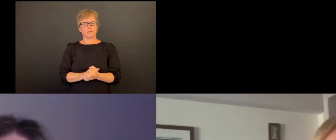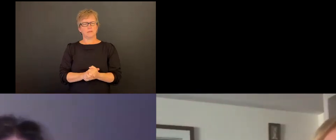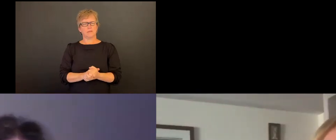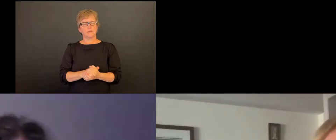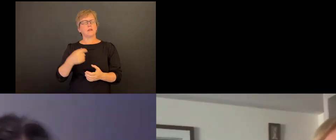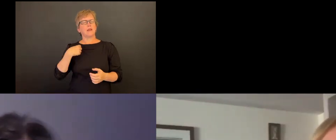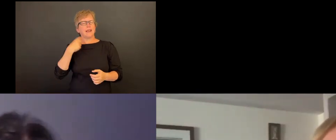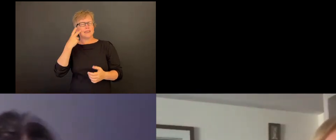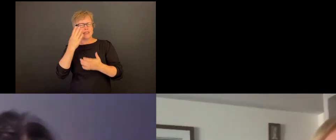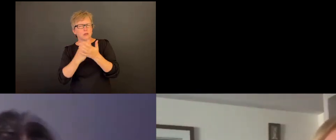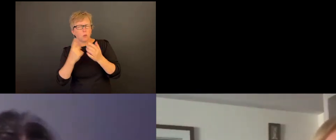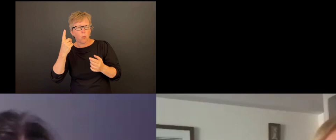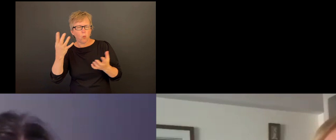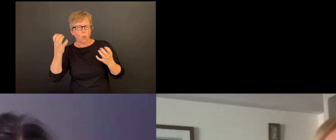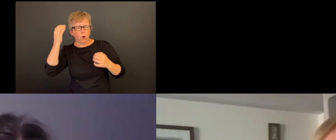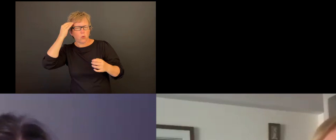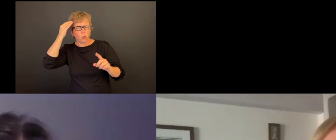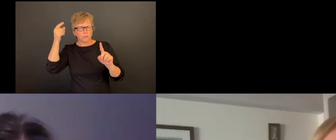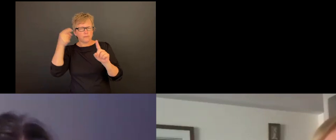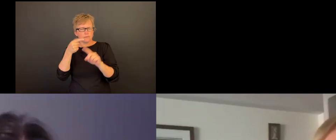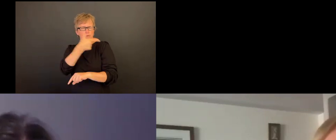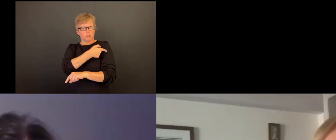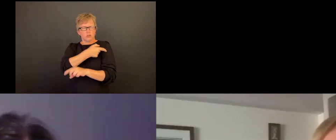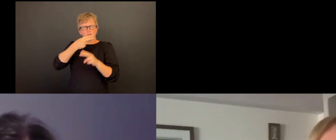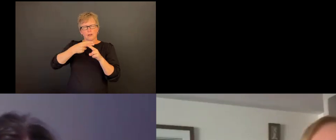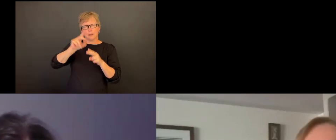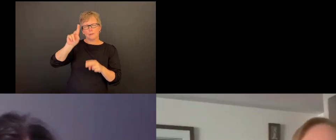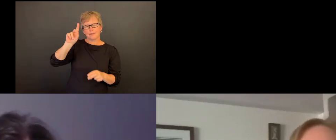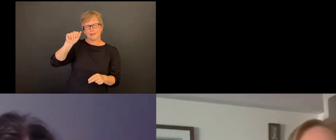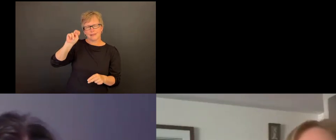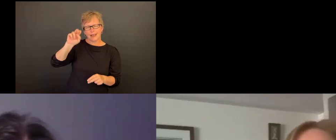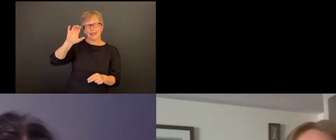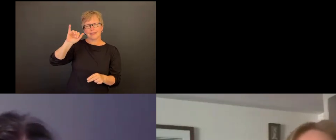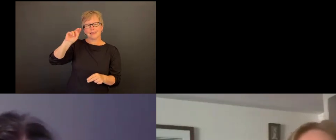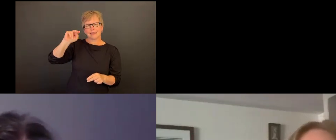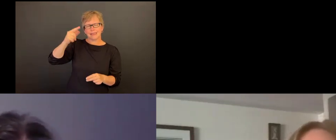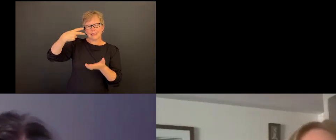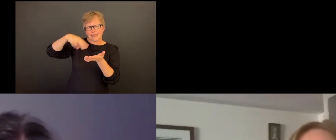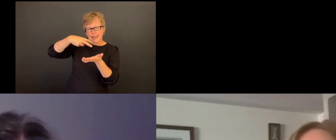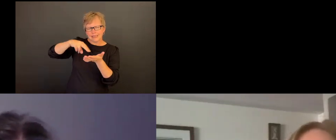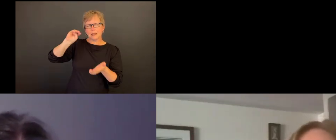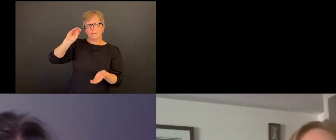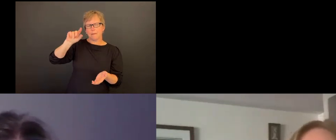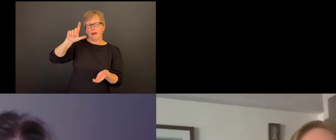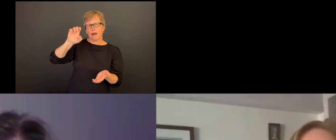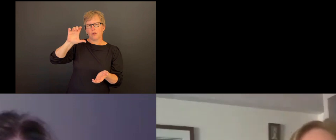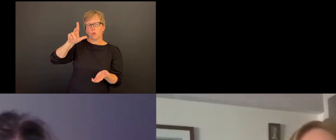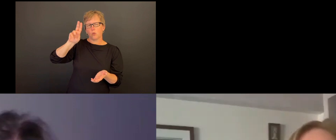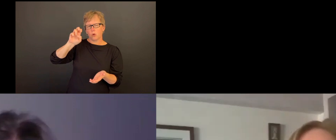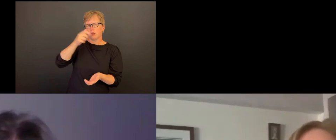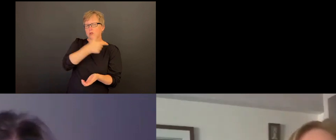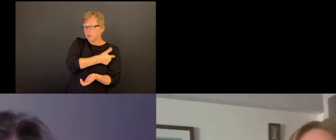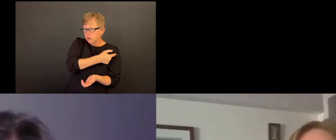to be doing these kind of things. So here's somebody who writes in, and they want to know about the